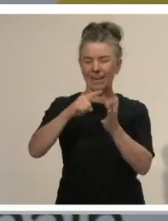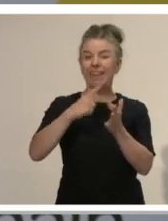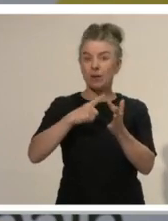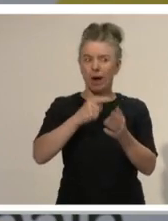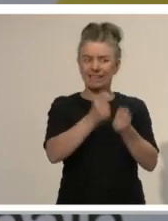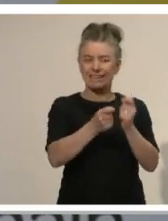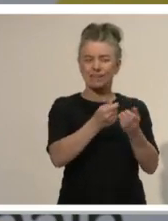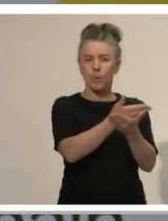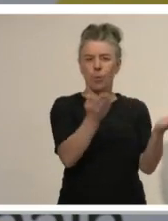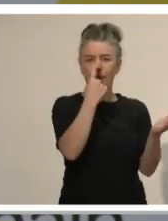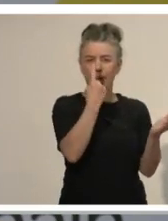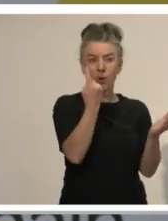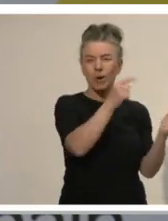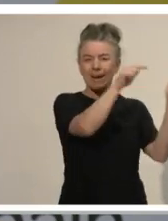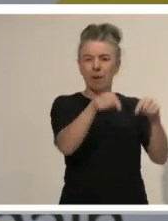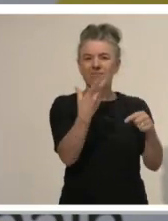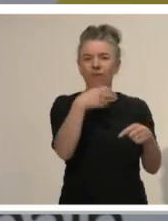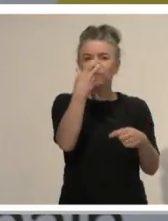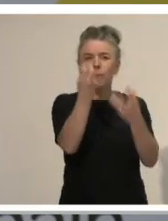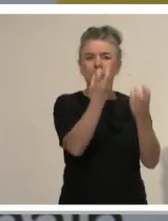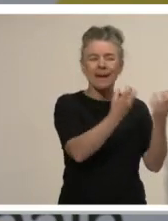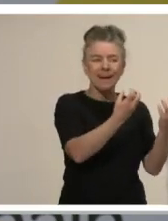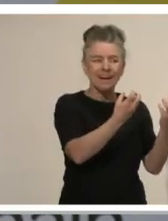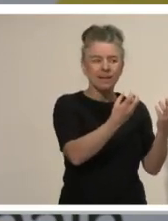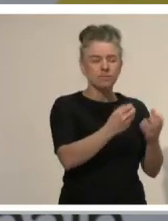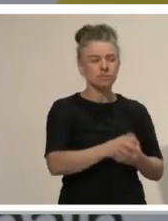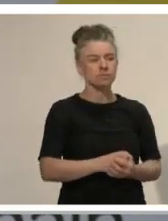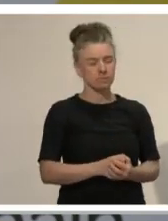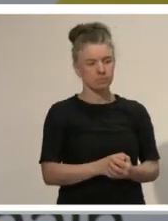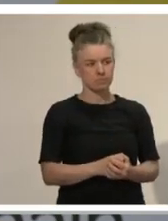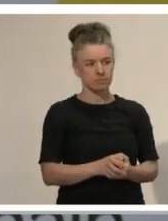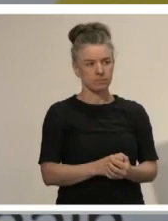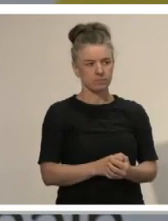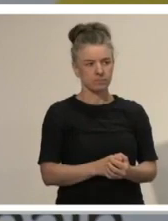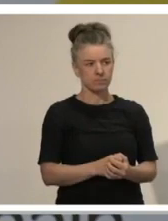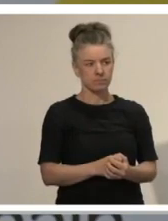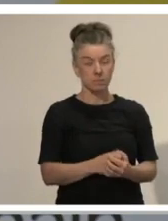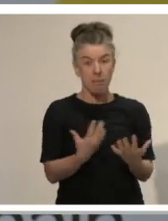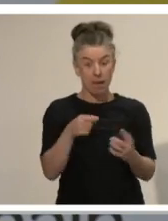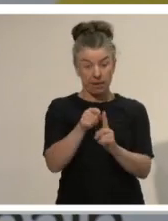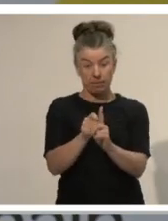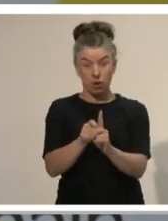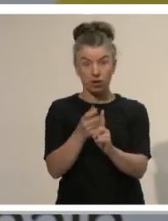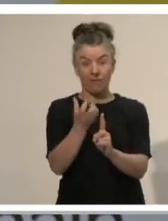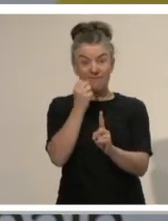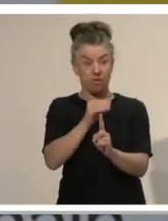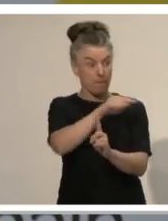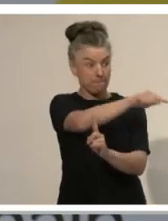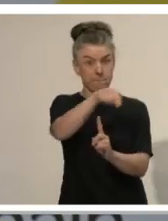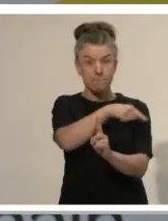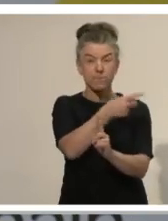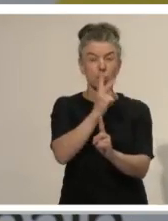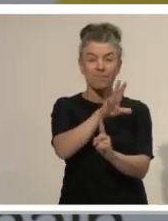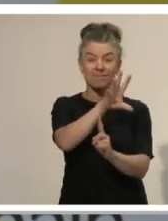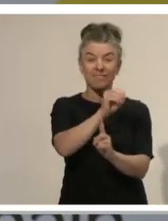it, just to make sure, first of all, that there's not COVID-19 that the person has caught it from the wider group, but also to